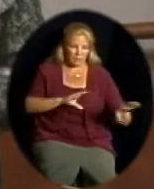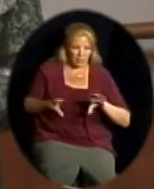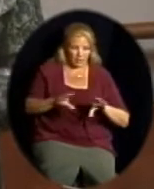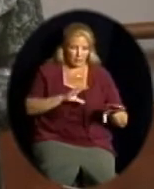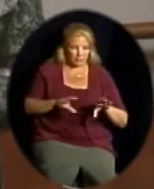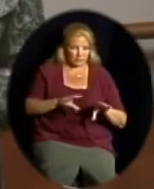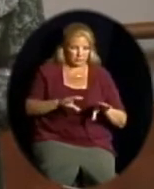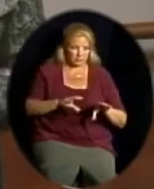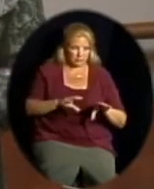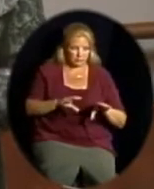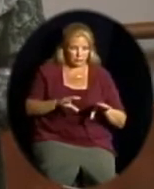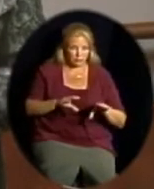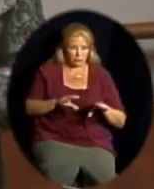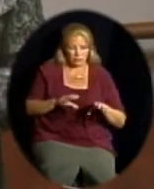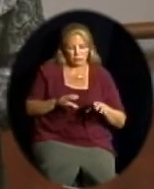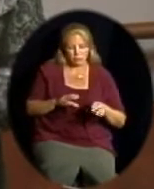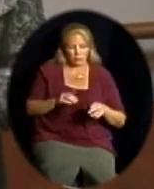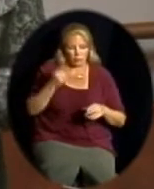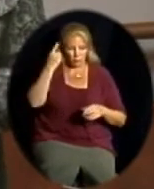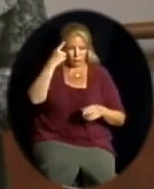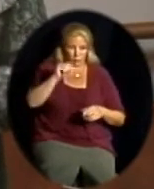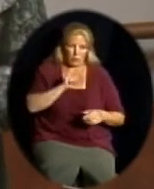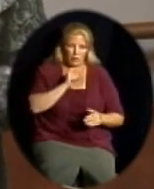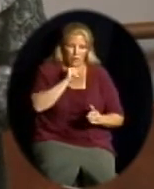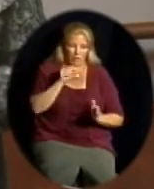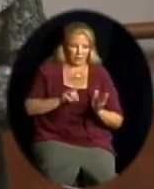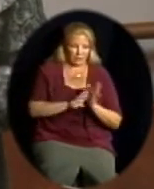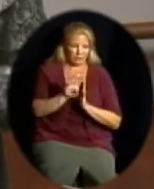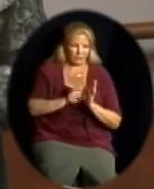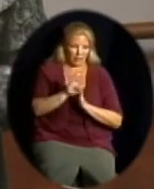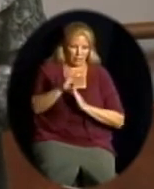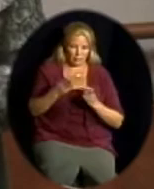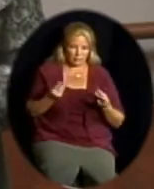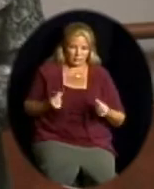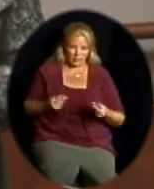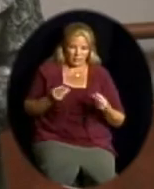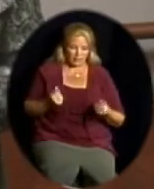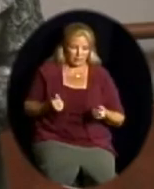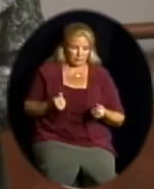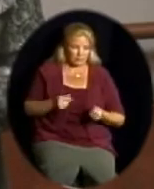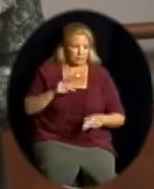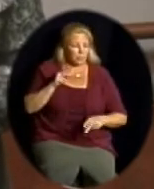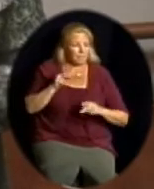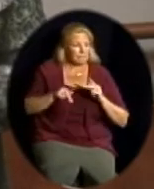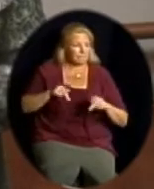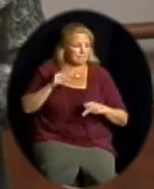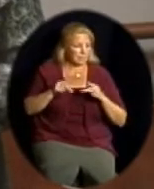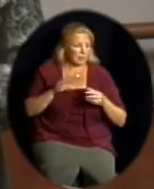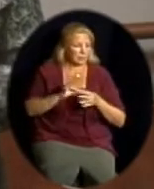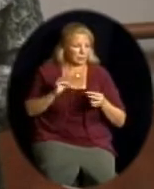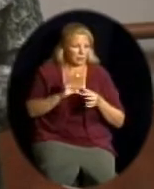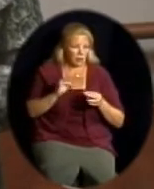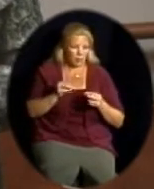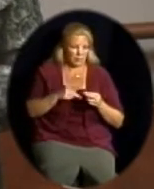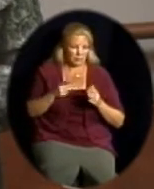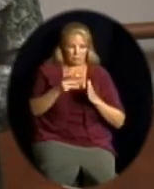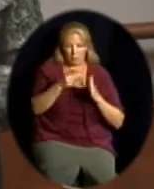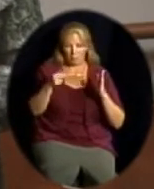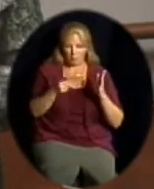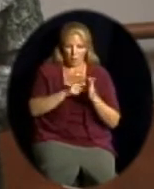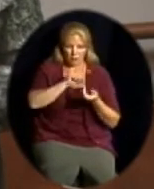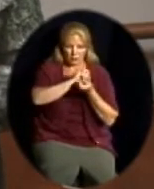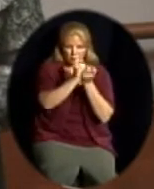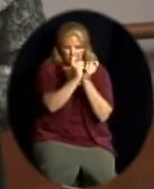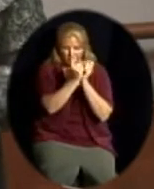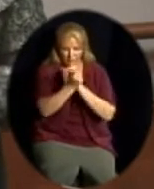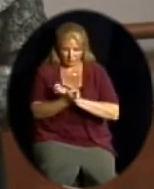land formerly within the Regency Place attendance area, public comments policy revision action, as well as, again,